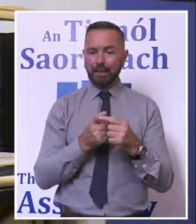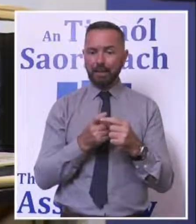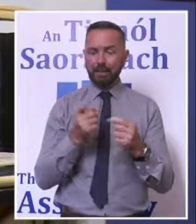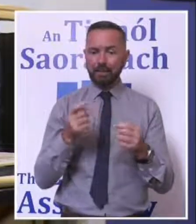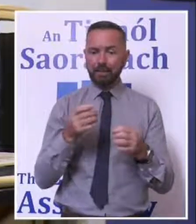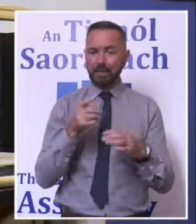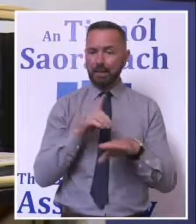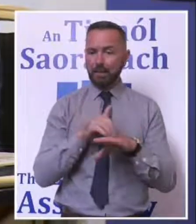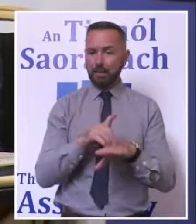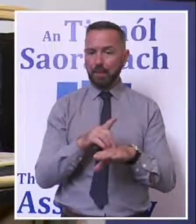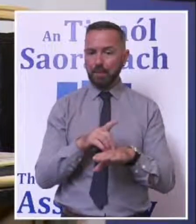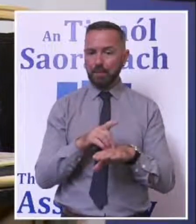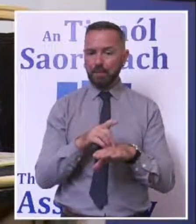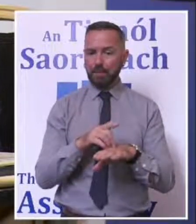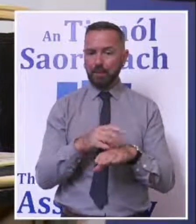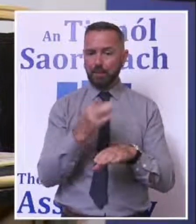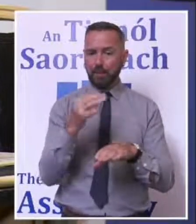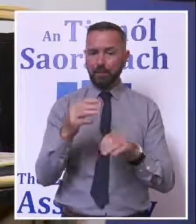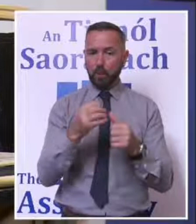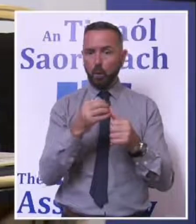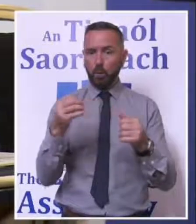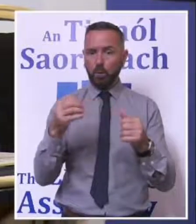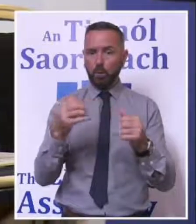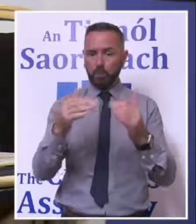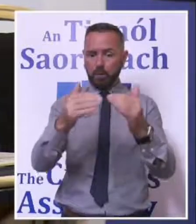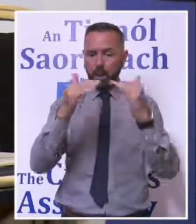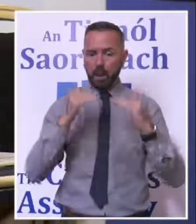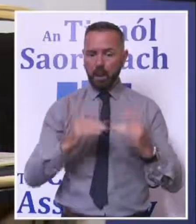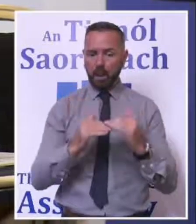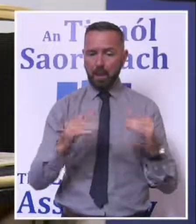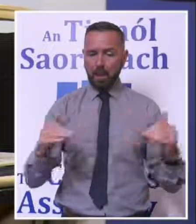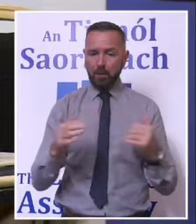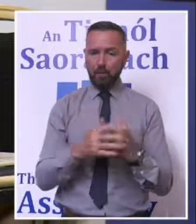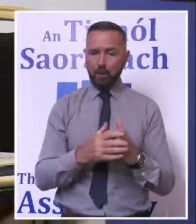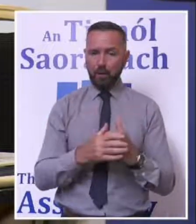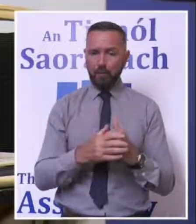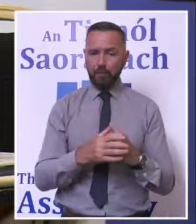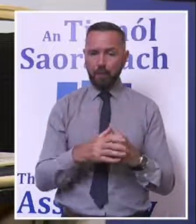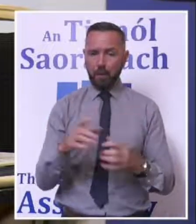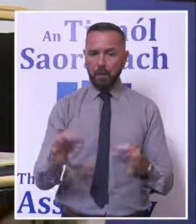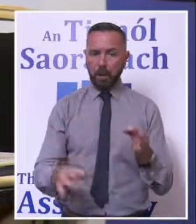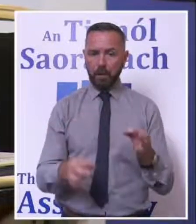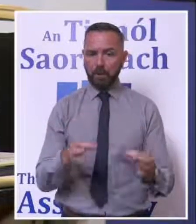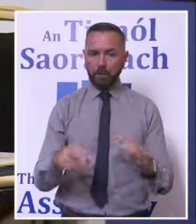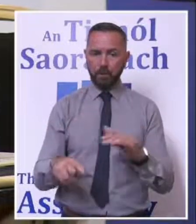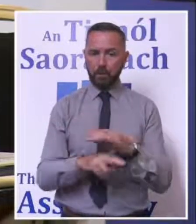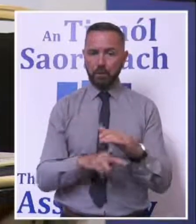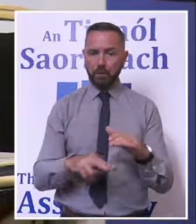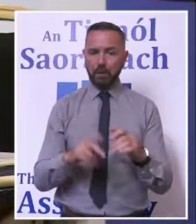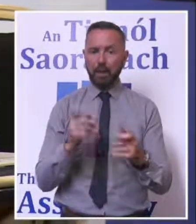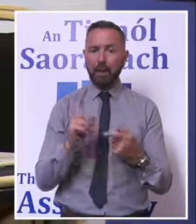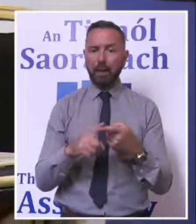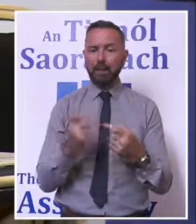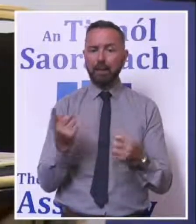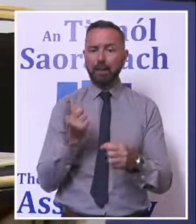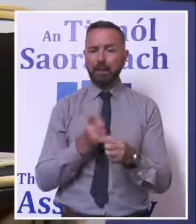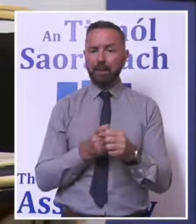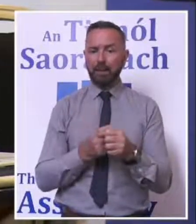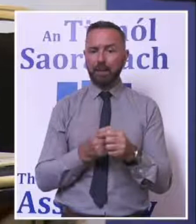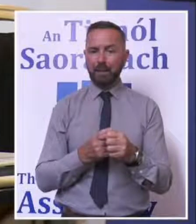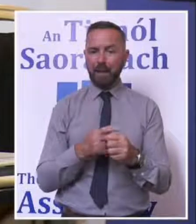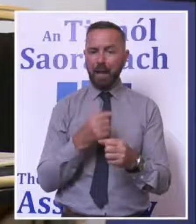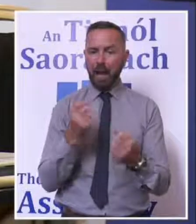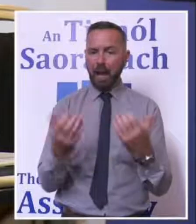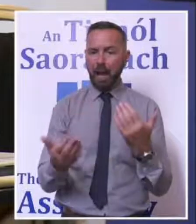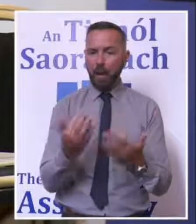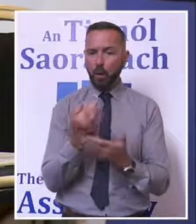tier underneath. And again, of course, coming back to how often the local authority meets, that's not cast in stone. You know,